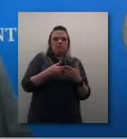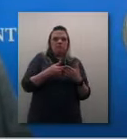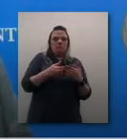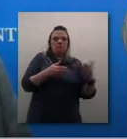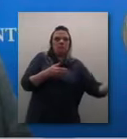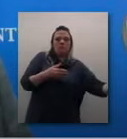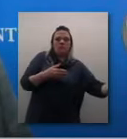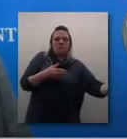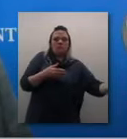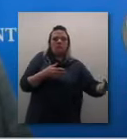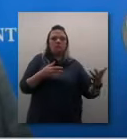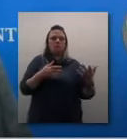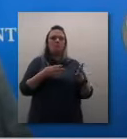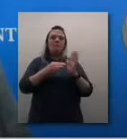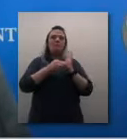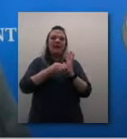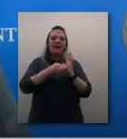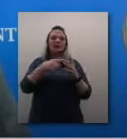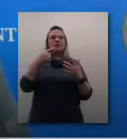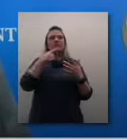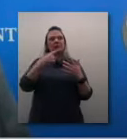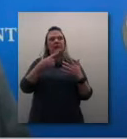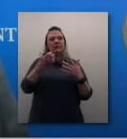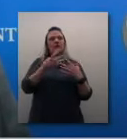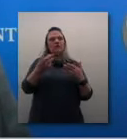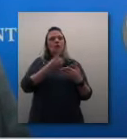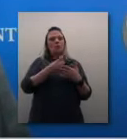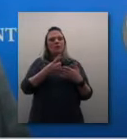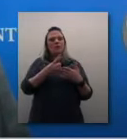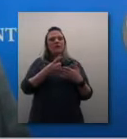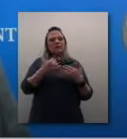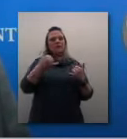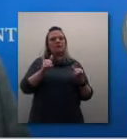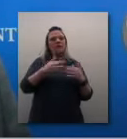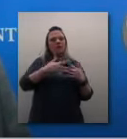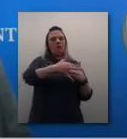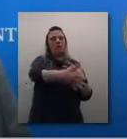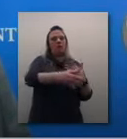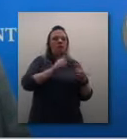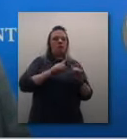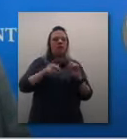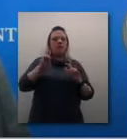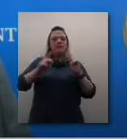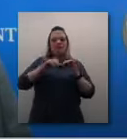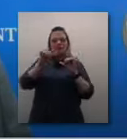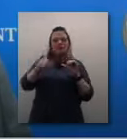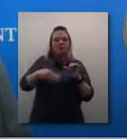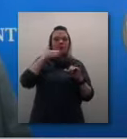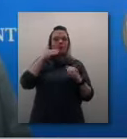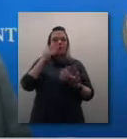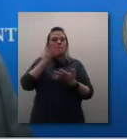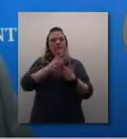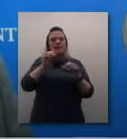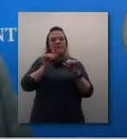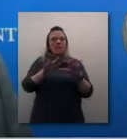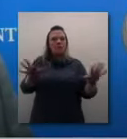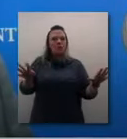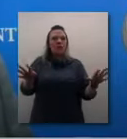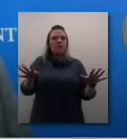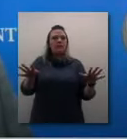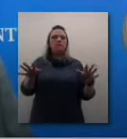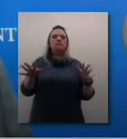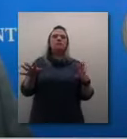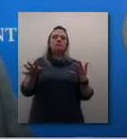weeks away from the peak. We are happy to see that the people, by staying home and stopping the spread of the